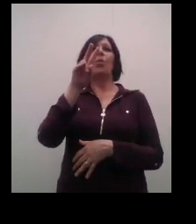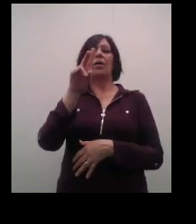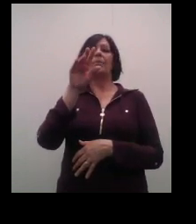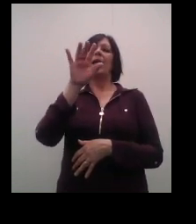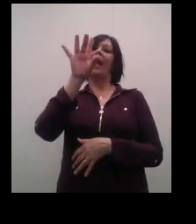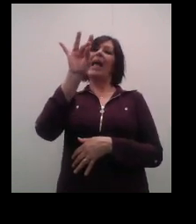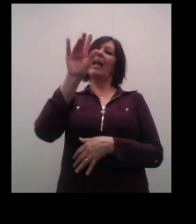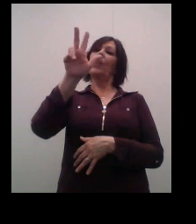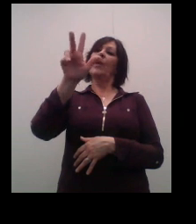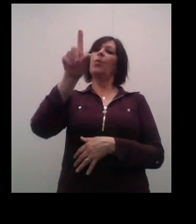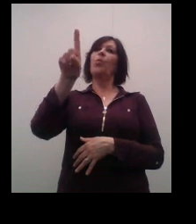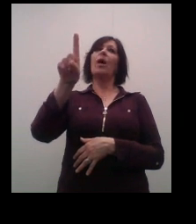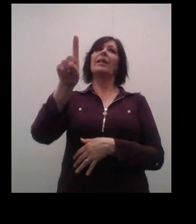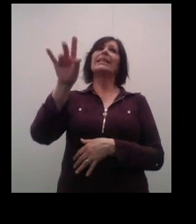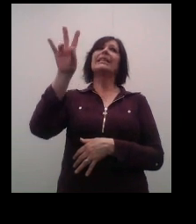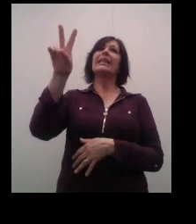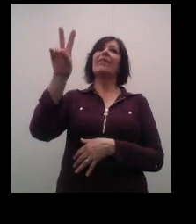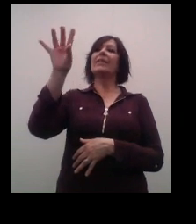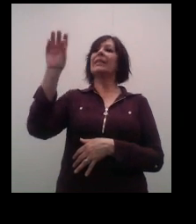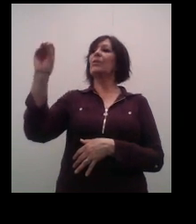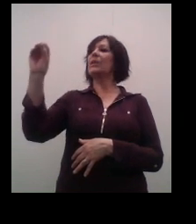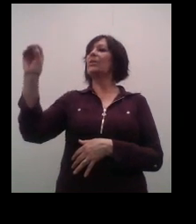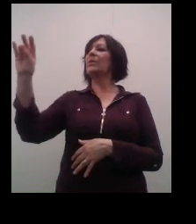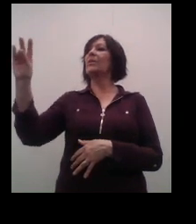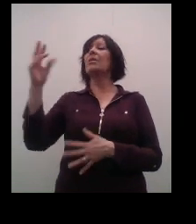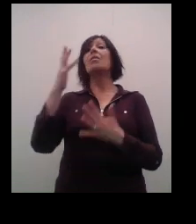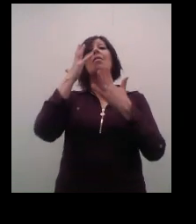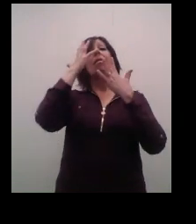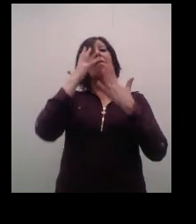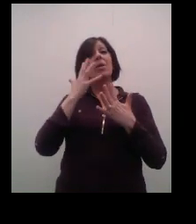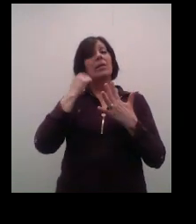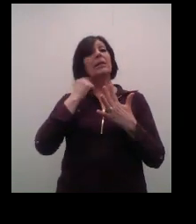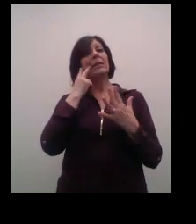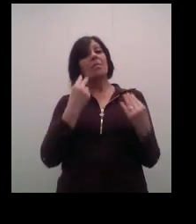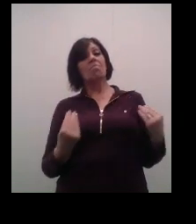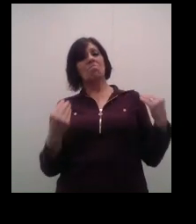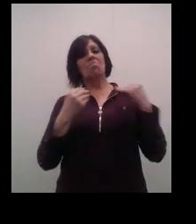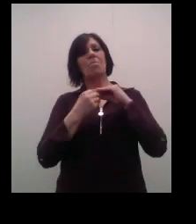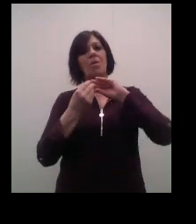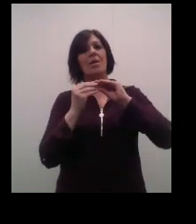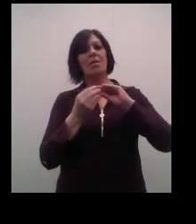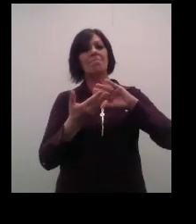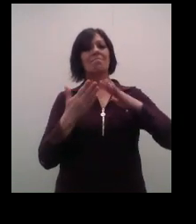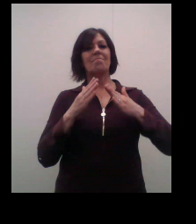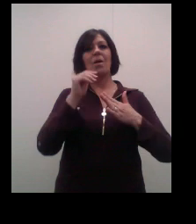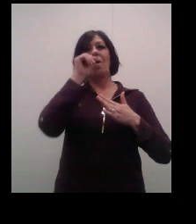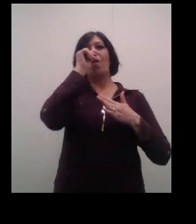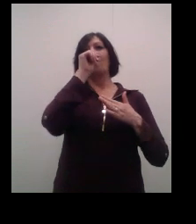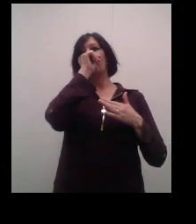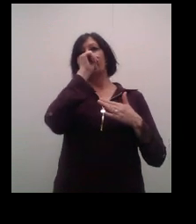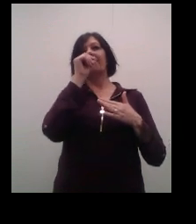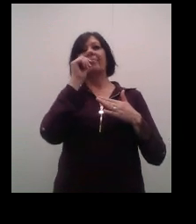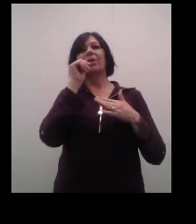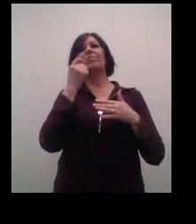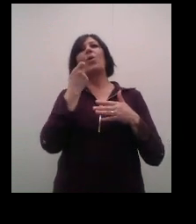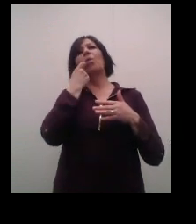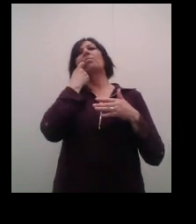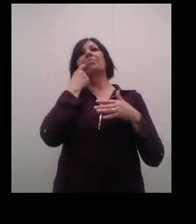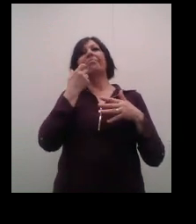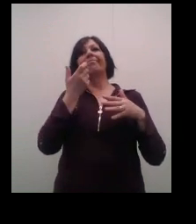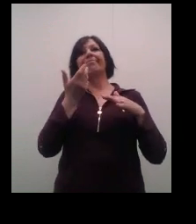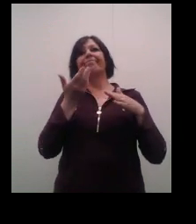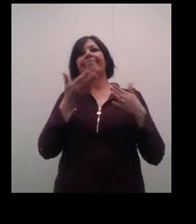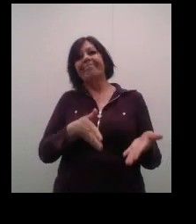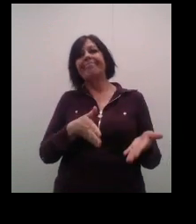831-7007. Unfortunately, we have seen an increase in overdose cases, and this is less cases associated, which